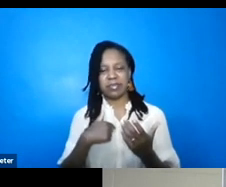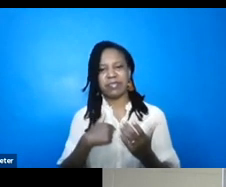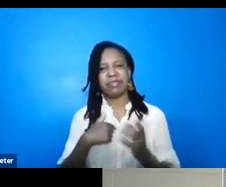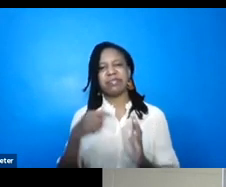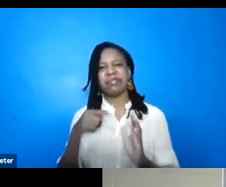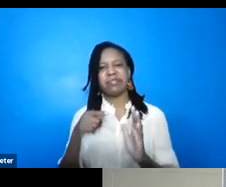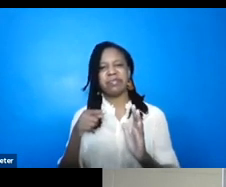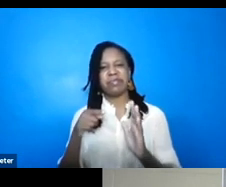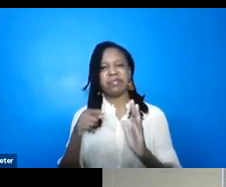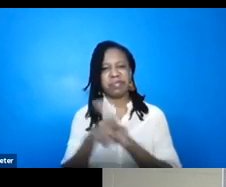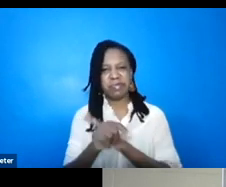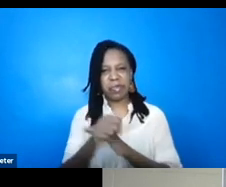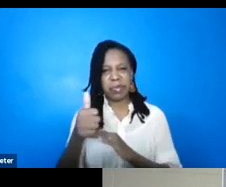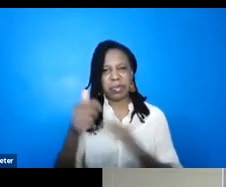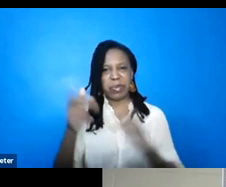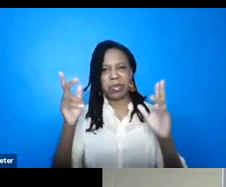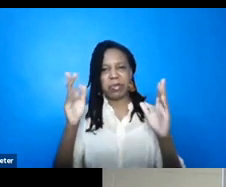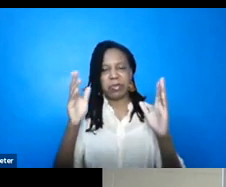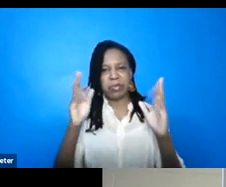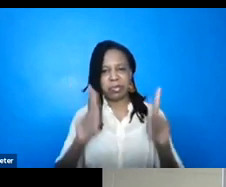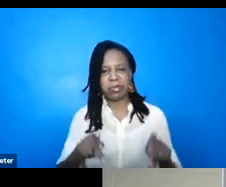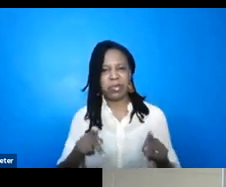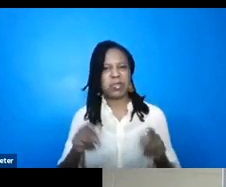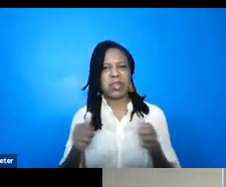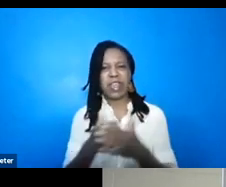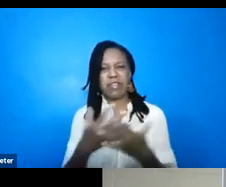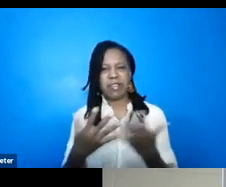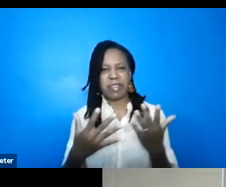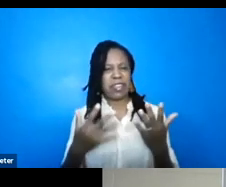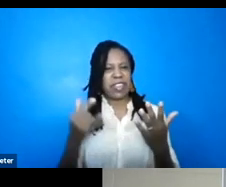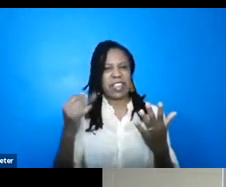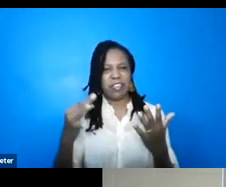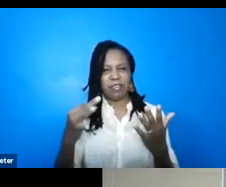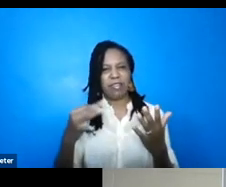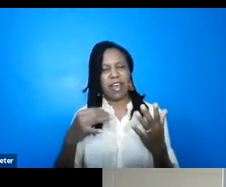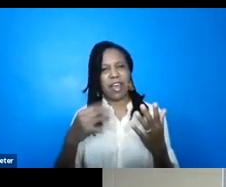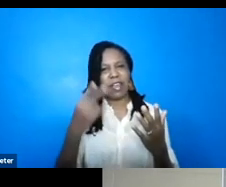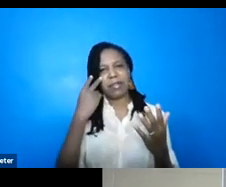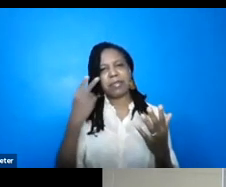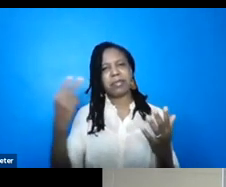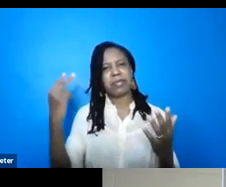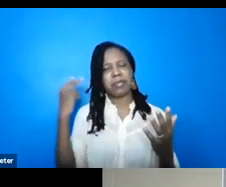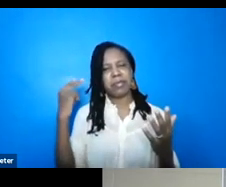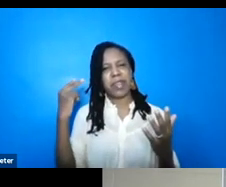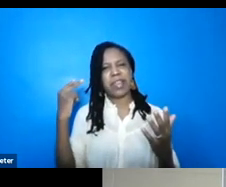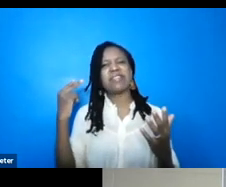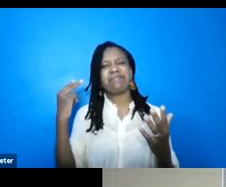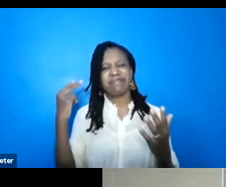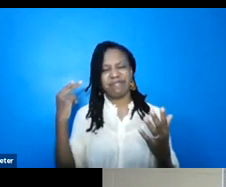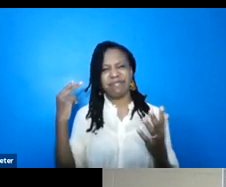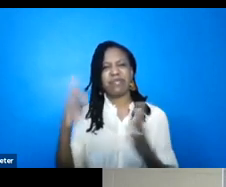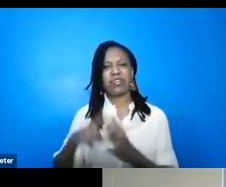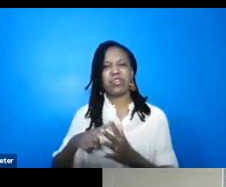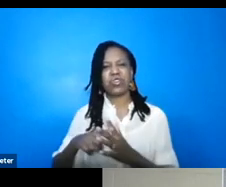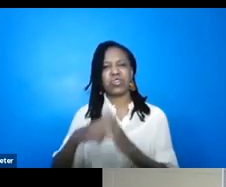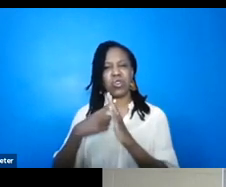all wrapped up into this masculine, hyper masculine perception that There was no way to show weakness. Men don't